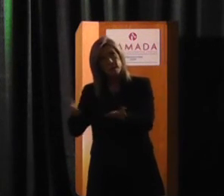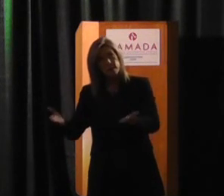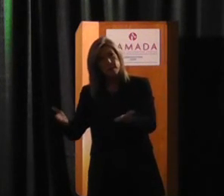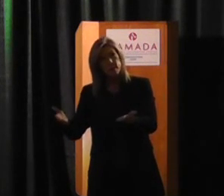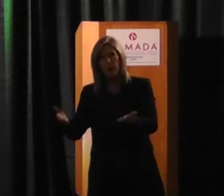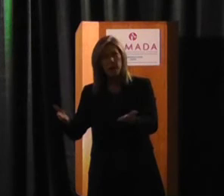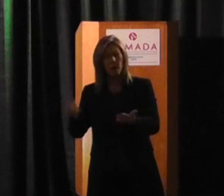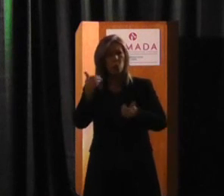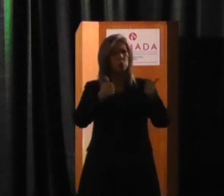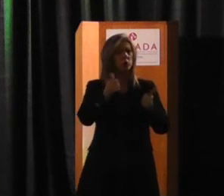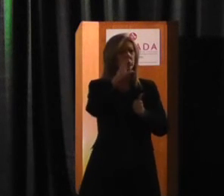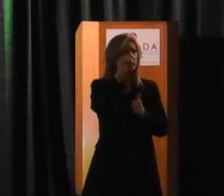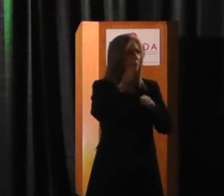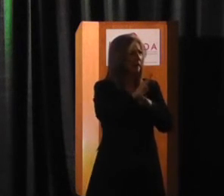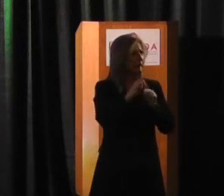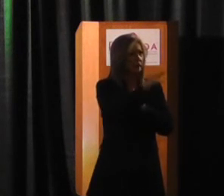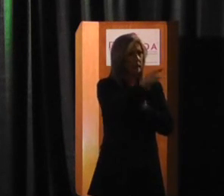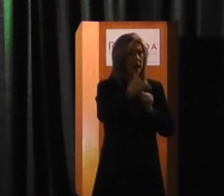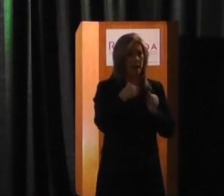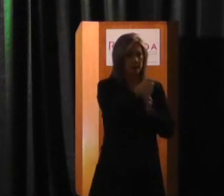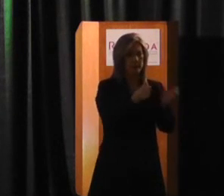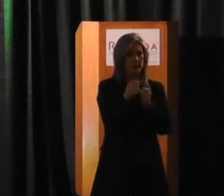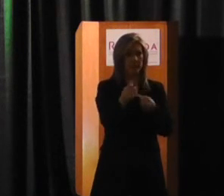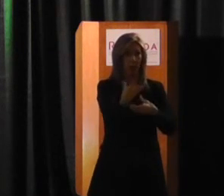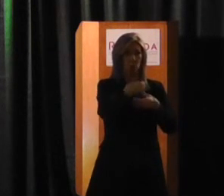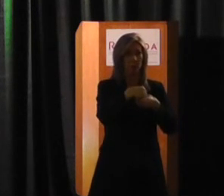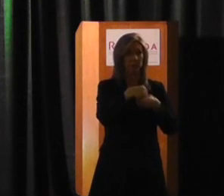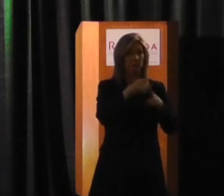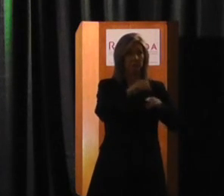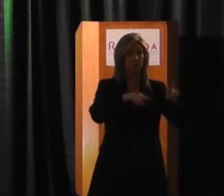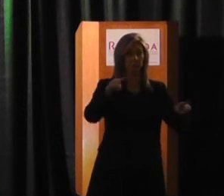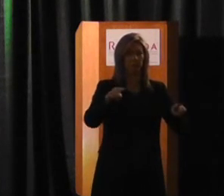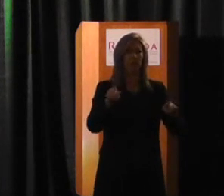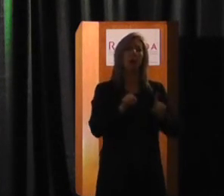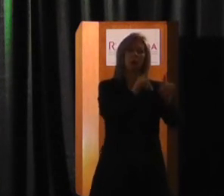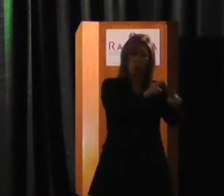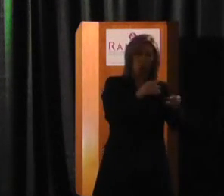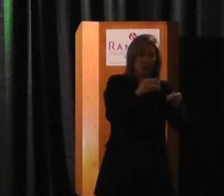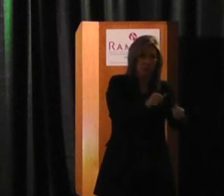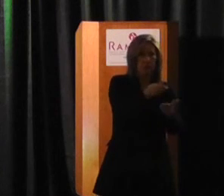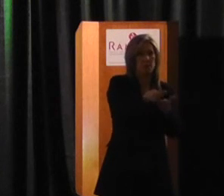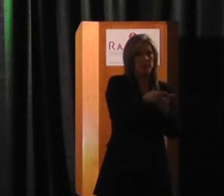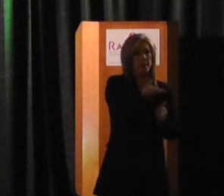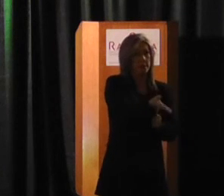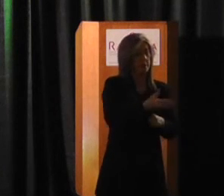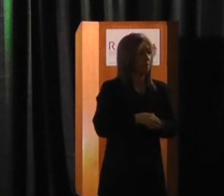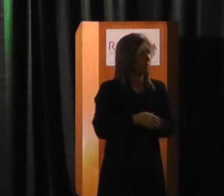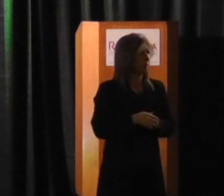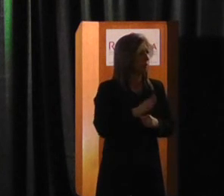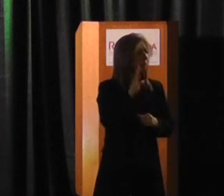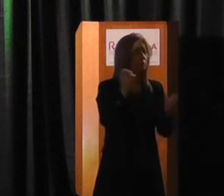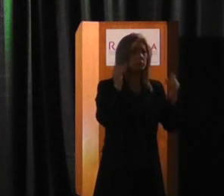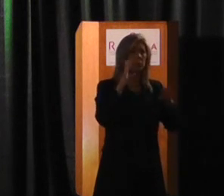look to see which home renovation store is inclusive and spend your money there? You'd be surprised to see how different corporations look at disability